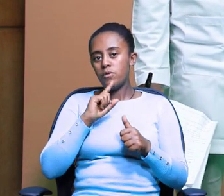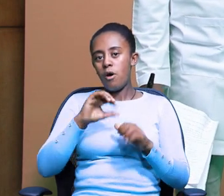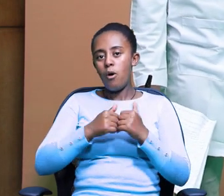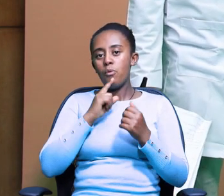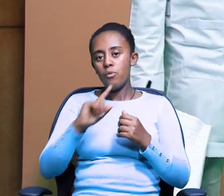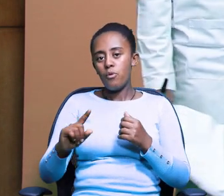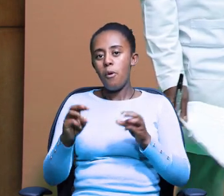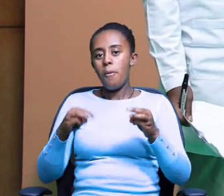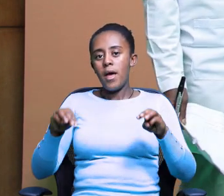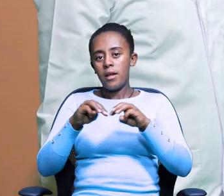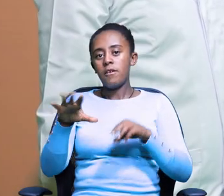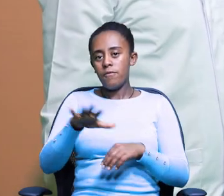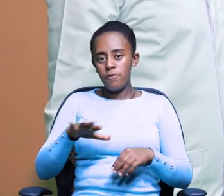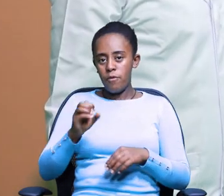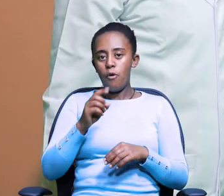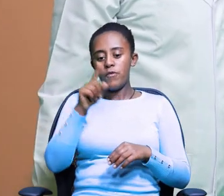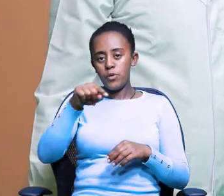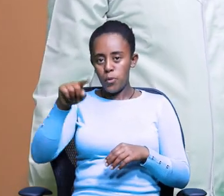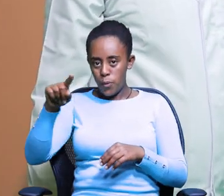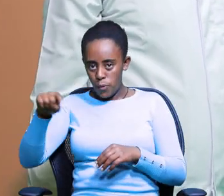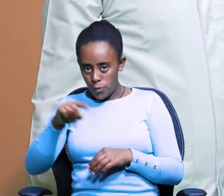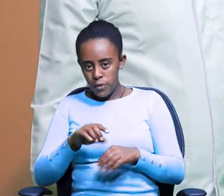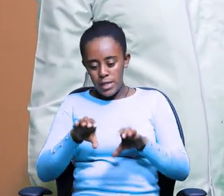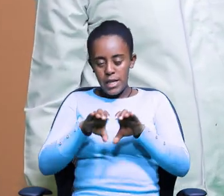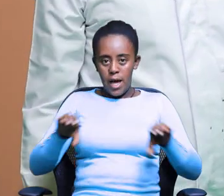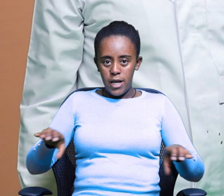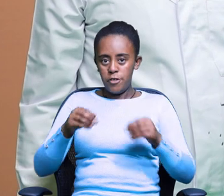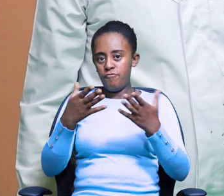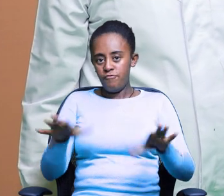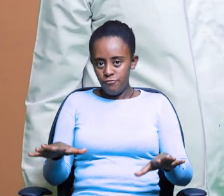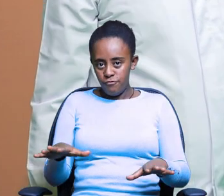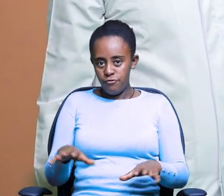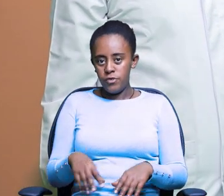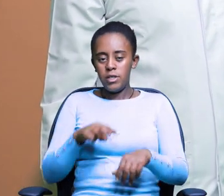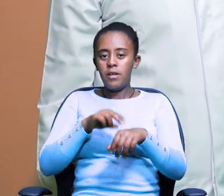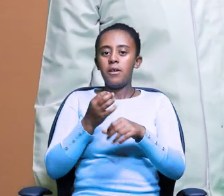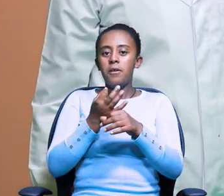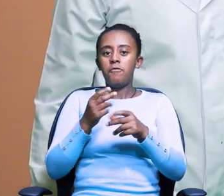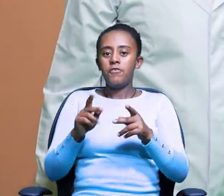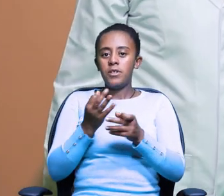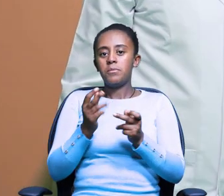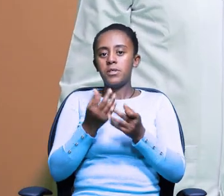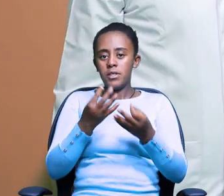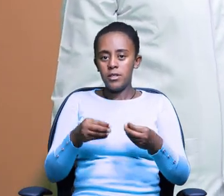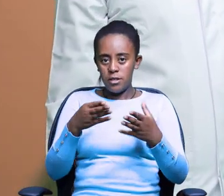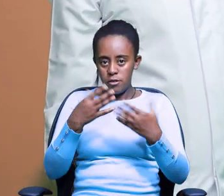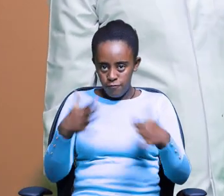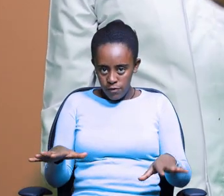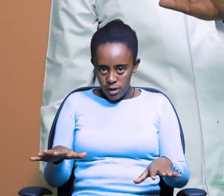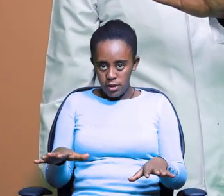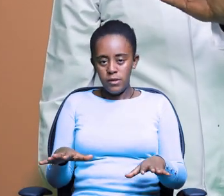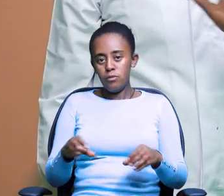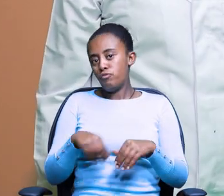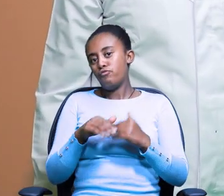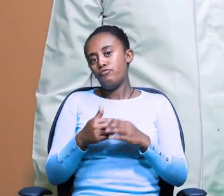is how to solve the magnetic field of solenoid. The current is given, the permittivity of free space is given, and the number of turns